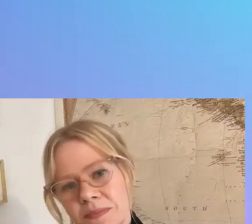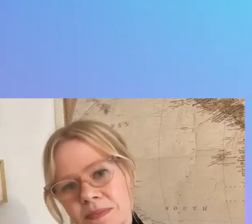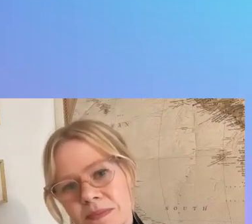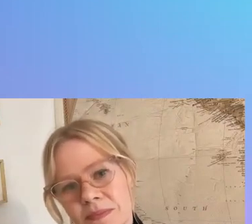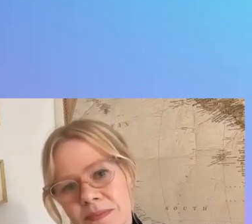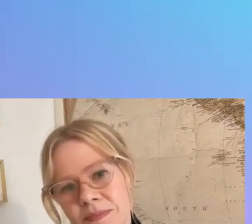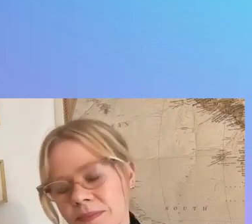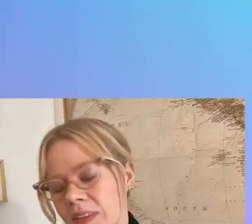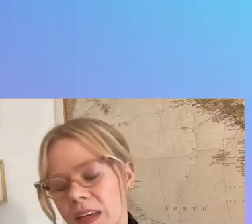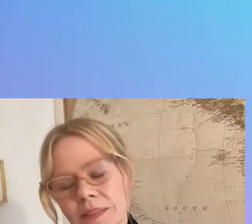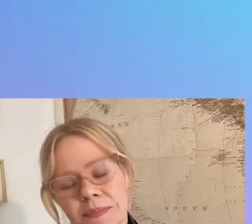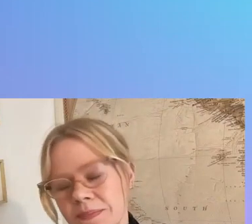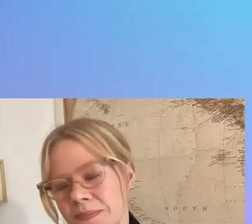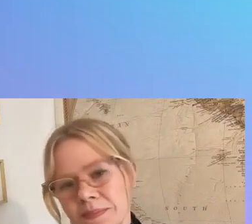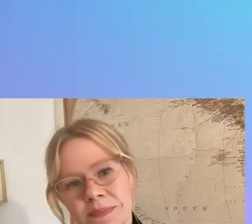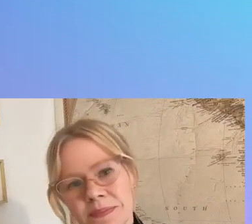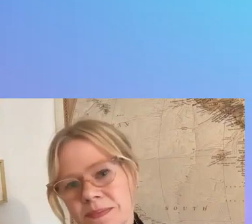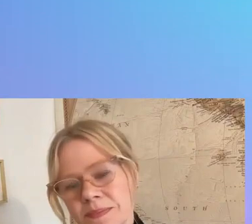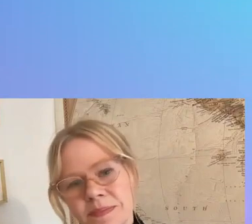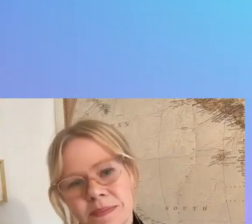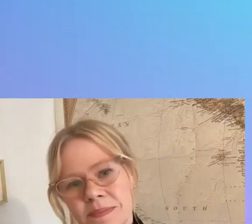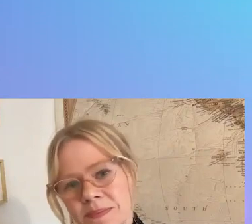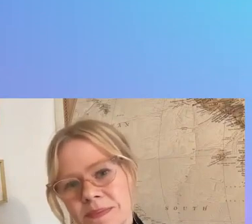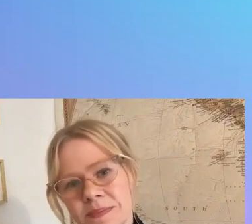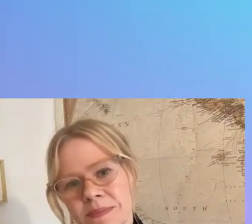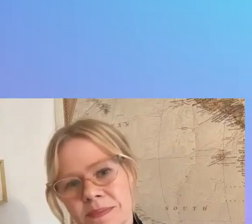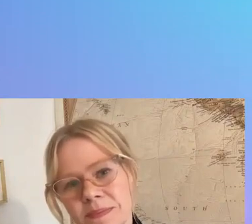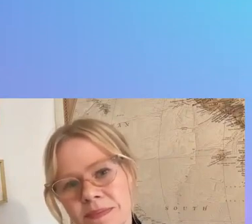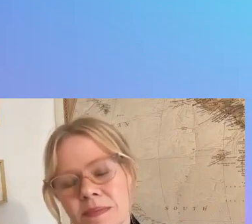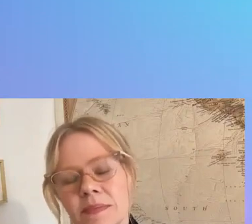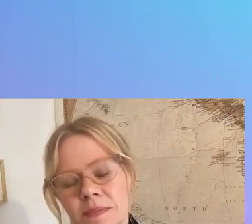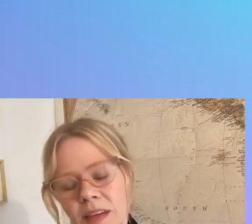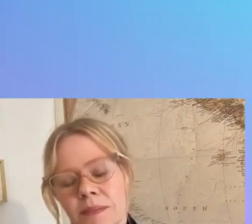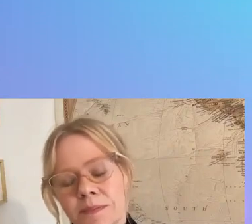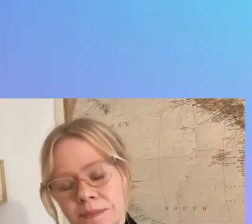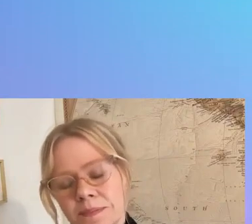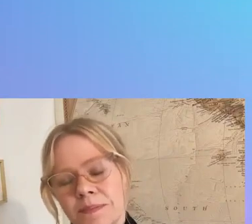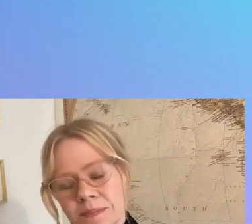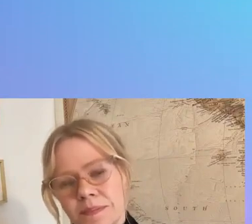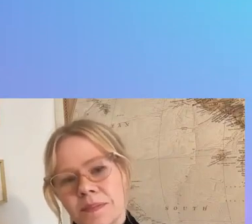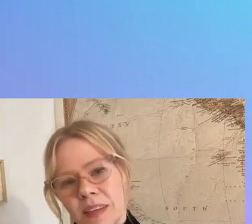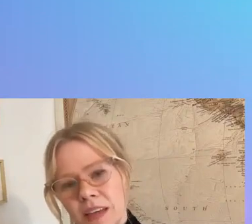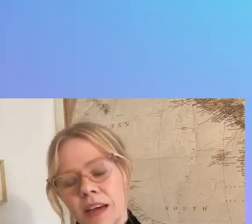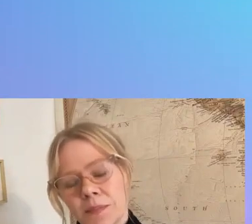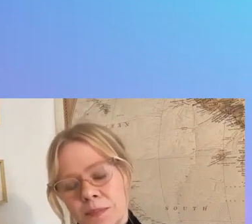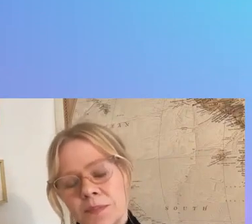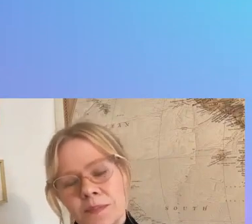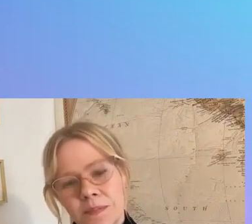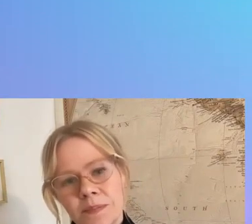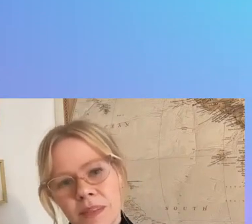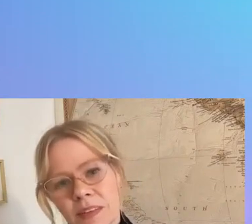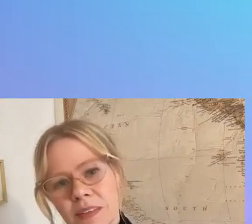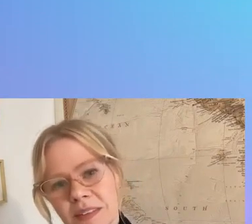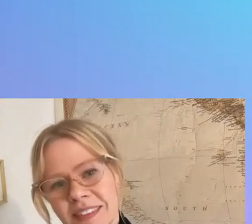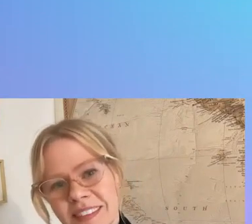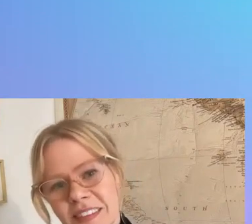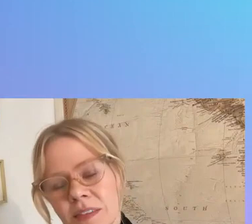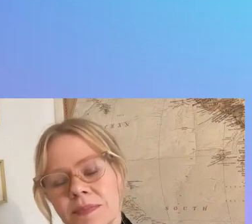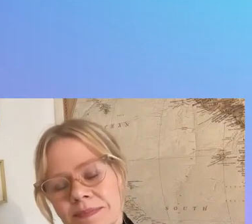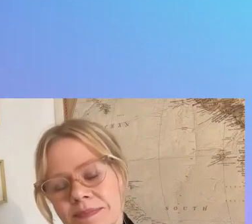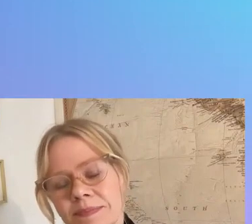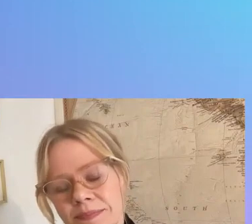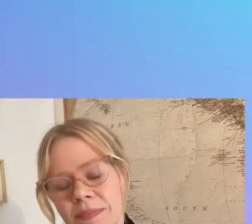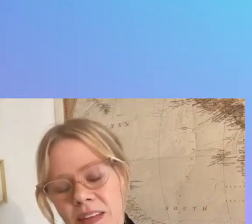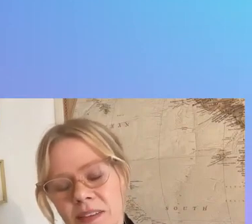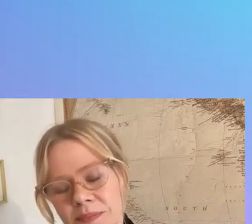for perfection with the first iteration, you aim for some progress and learn from that, and build better and bigger